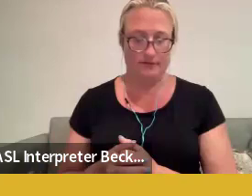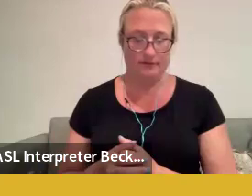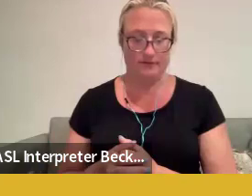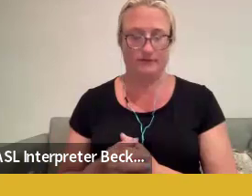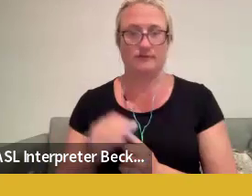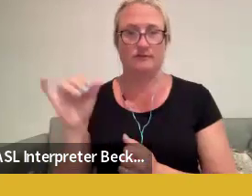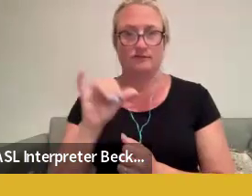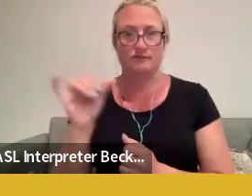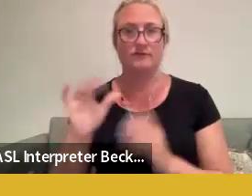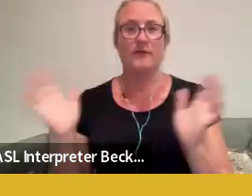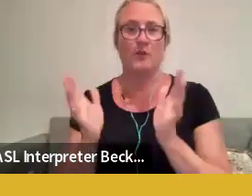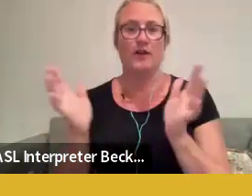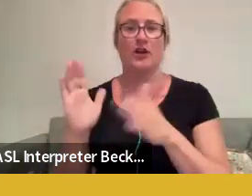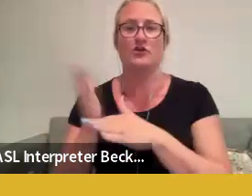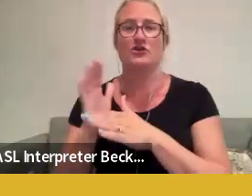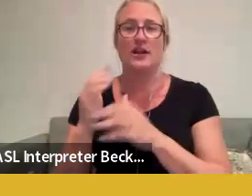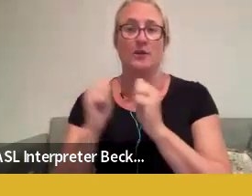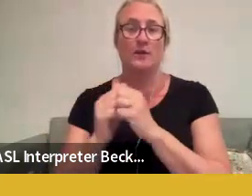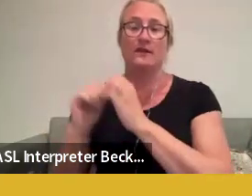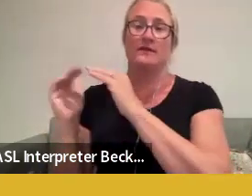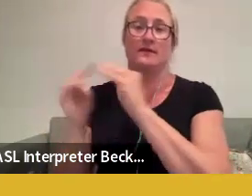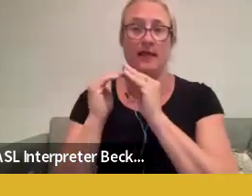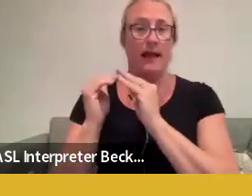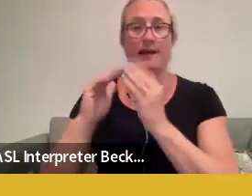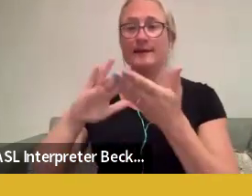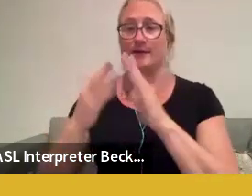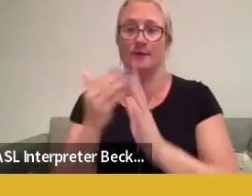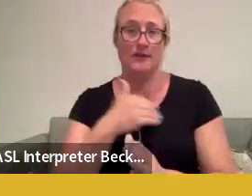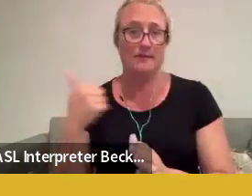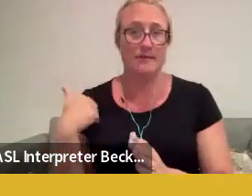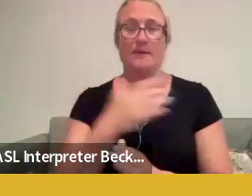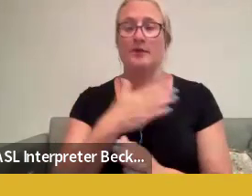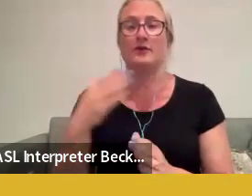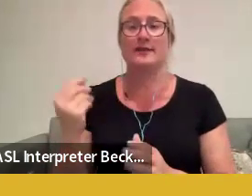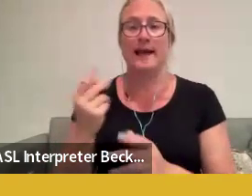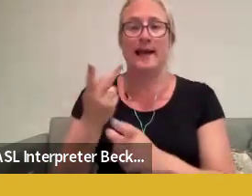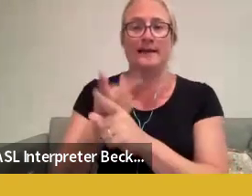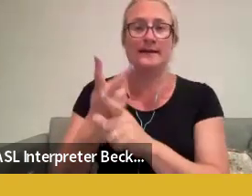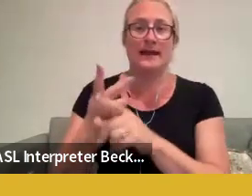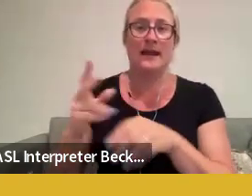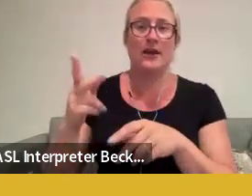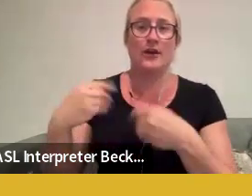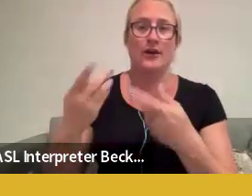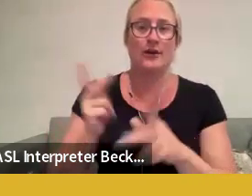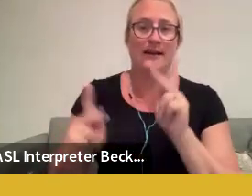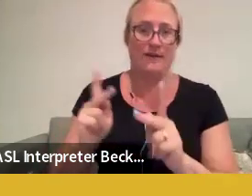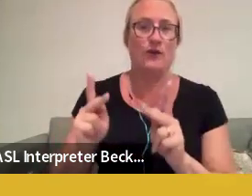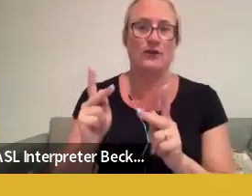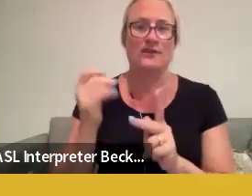encourage you to share this with clients, fellow community members, and caregivers if it can apply and